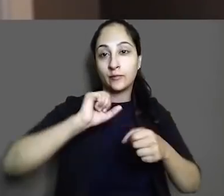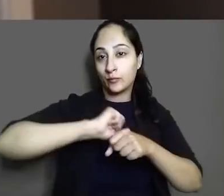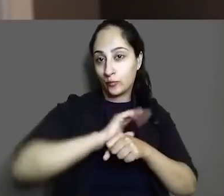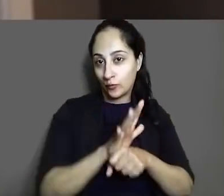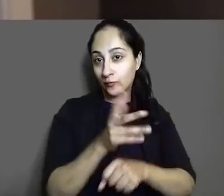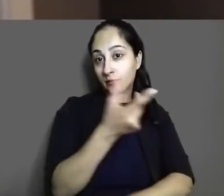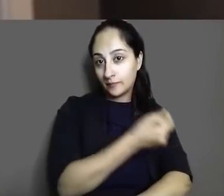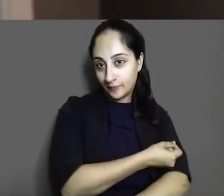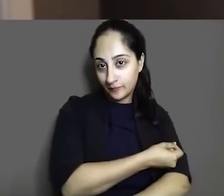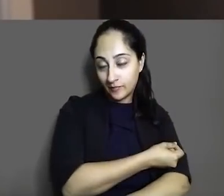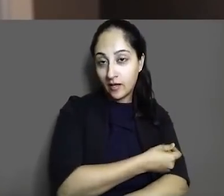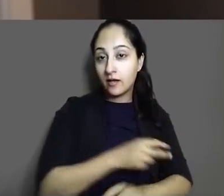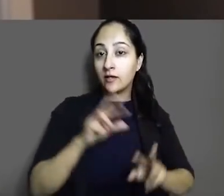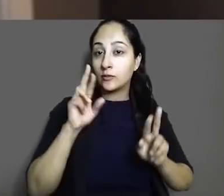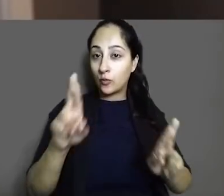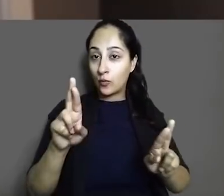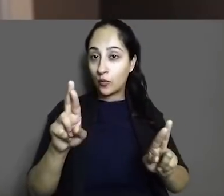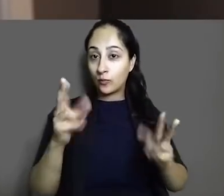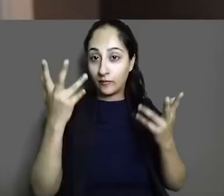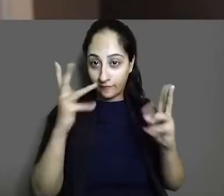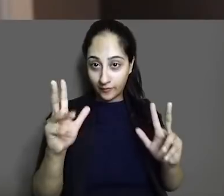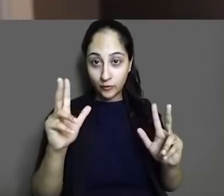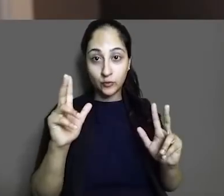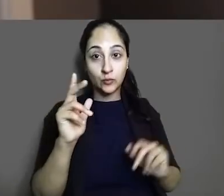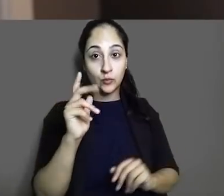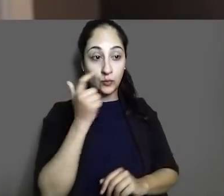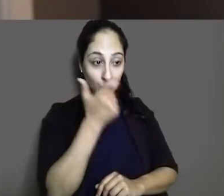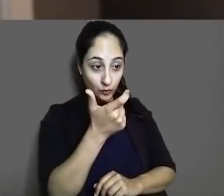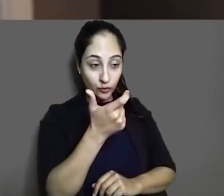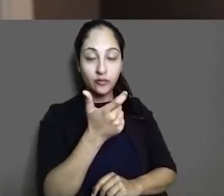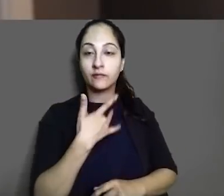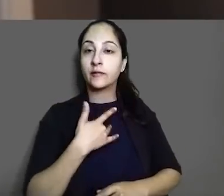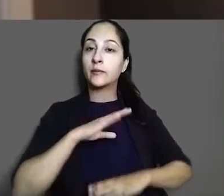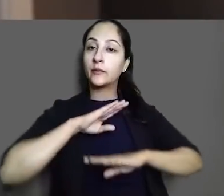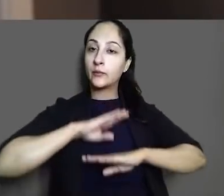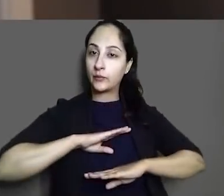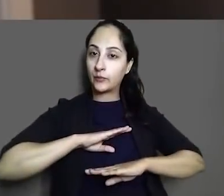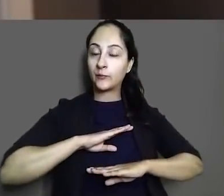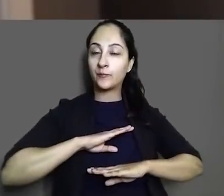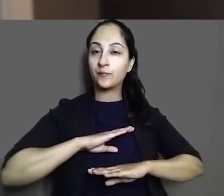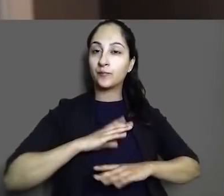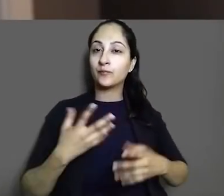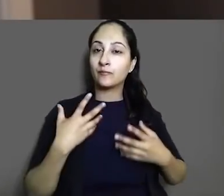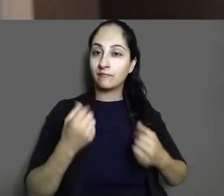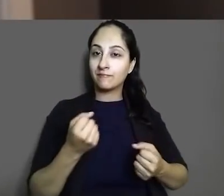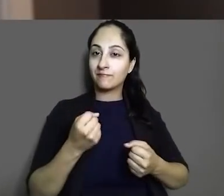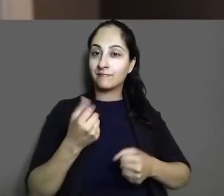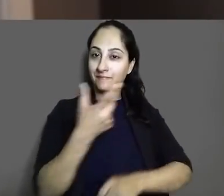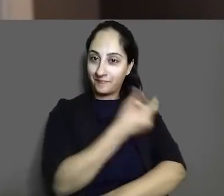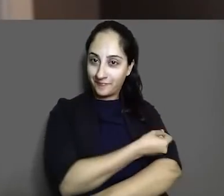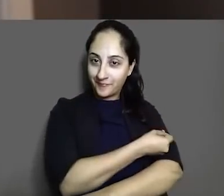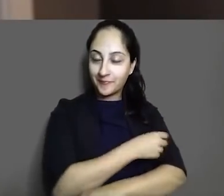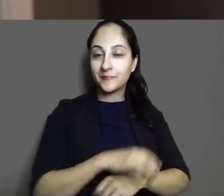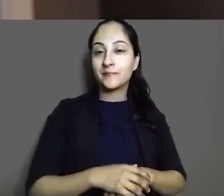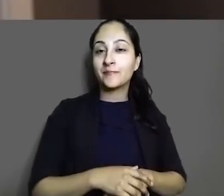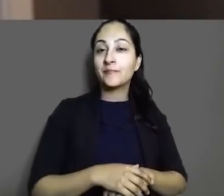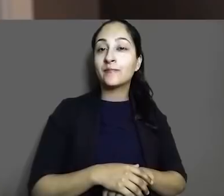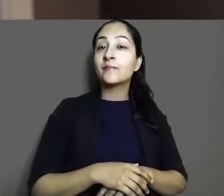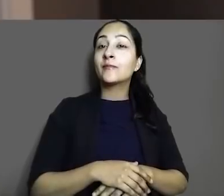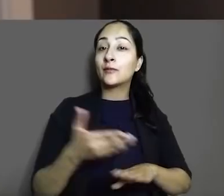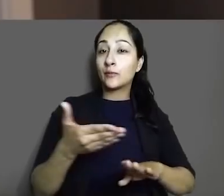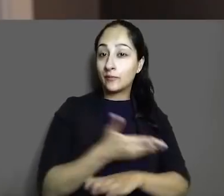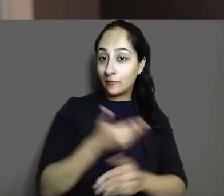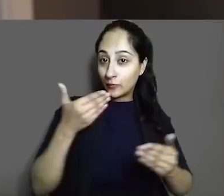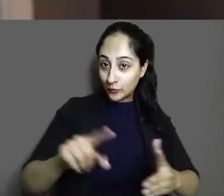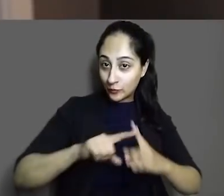you'll leave this episode with more comfort about the vaccines and answers to your questions. But to start the show, I'd like to welcome Darkhana Mukhi Sahib,